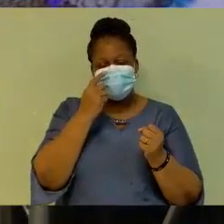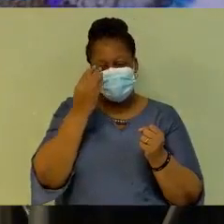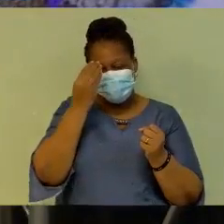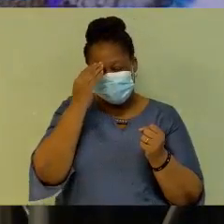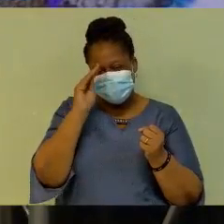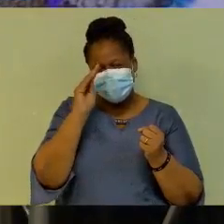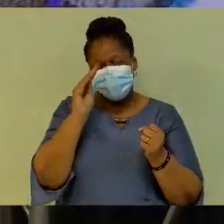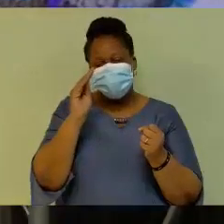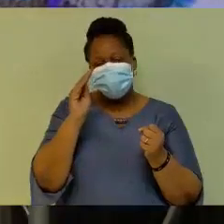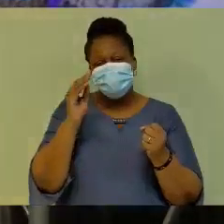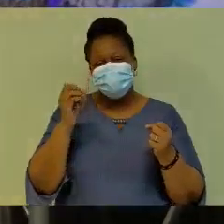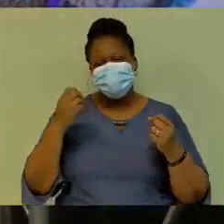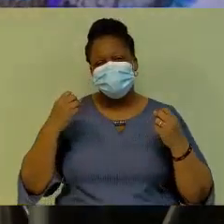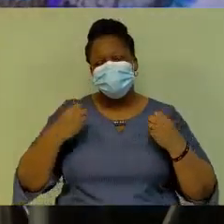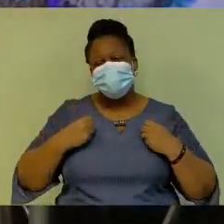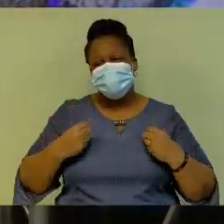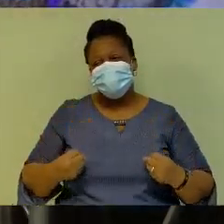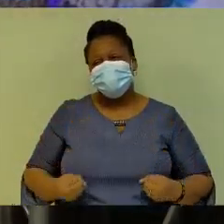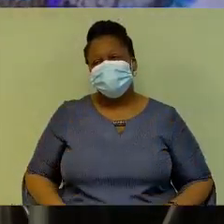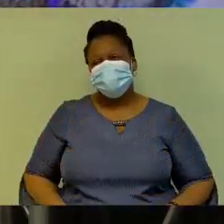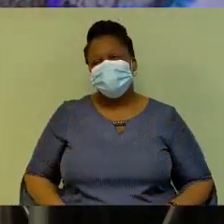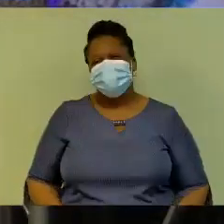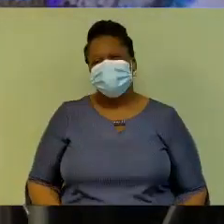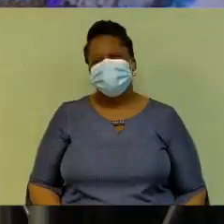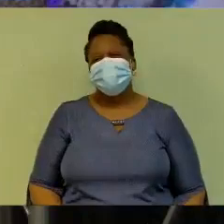have invited me to be as tropical as him today.